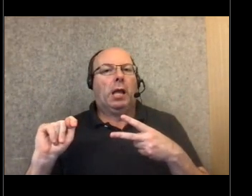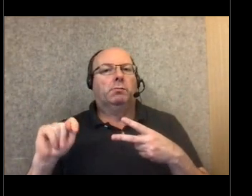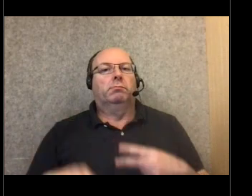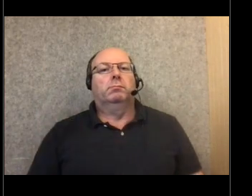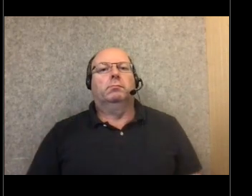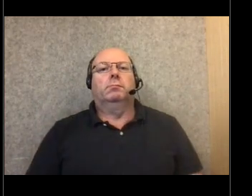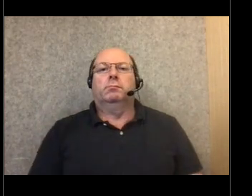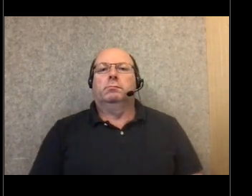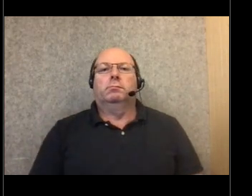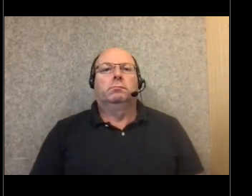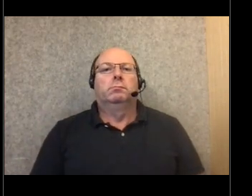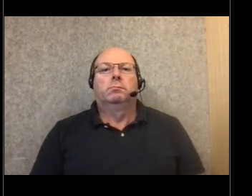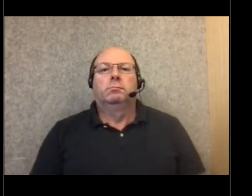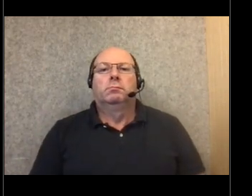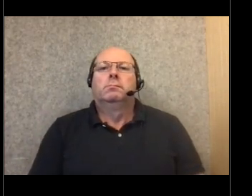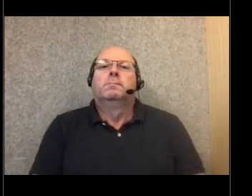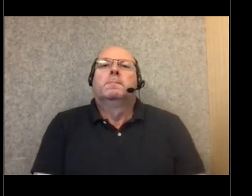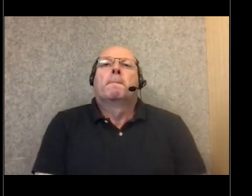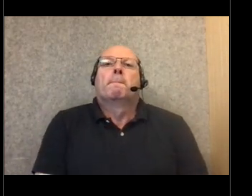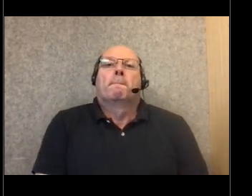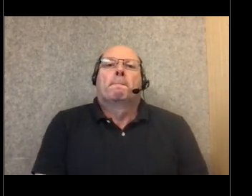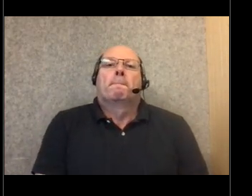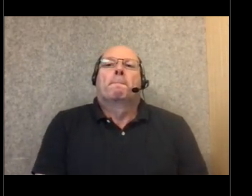be part of an accessible route.